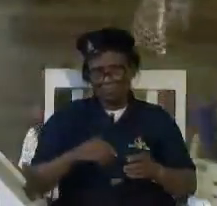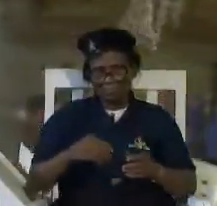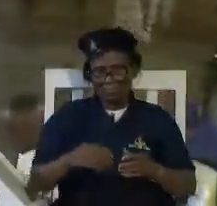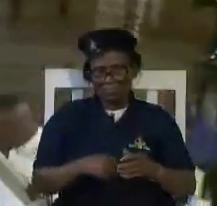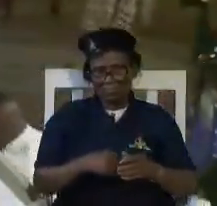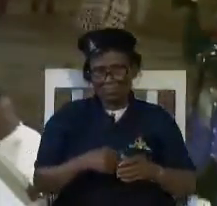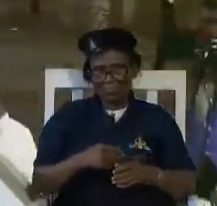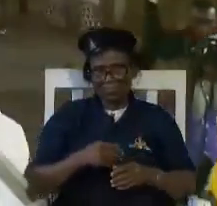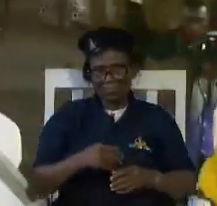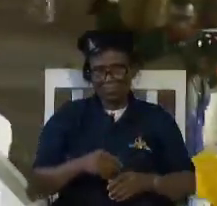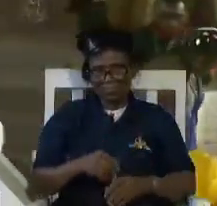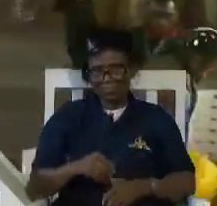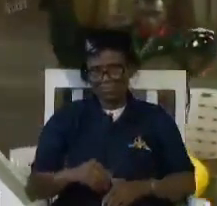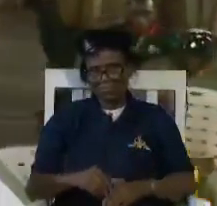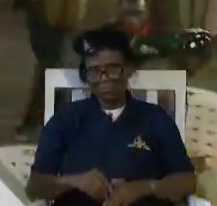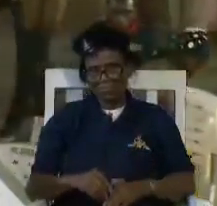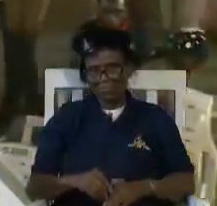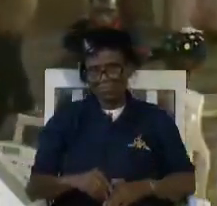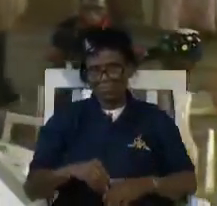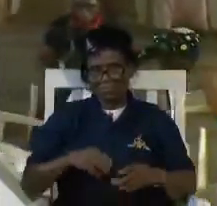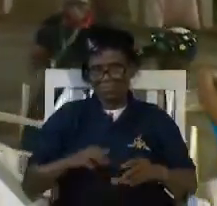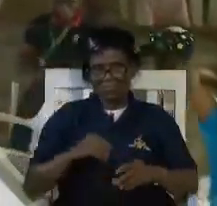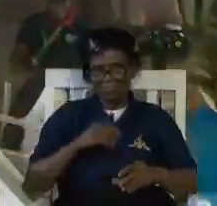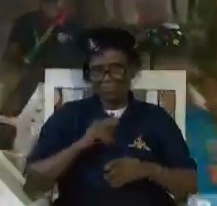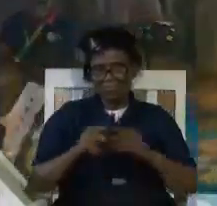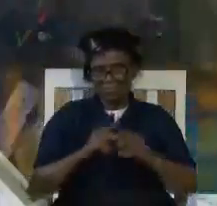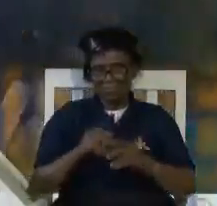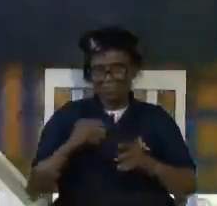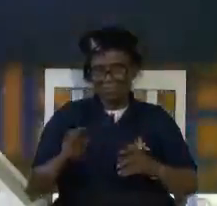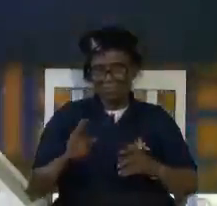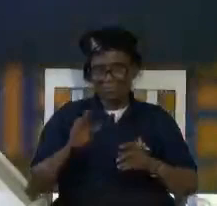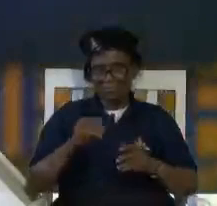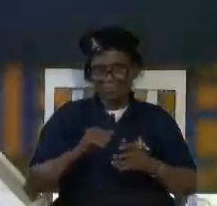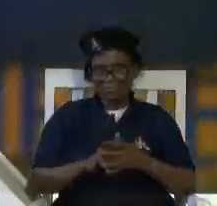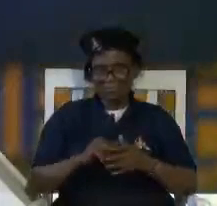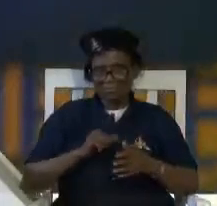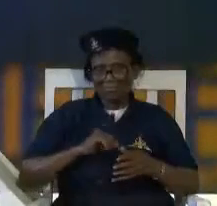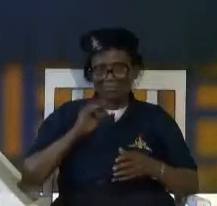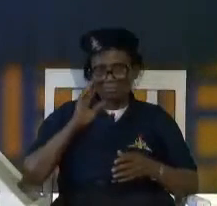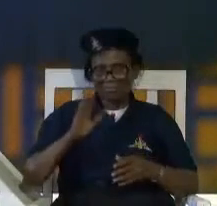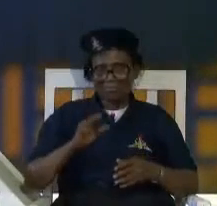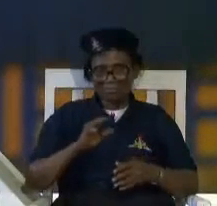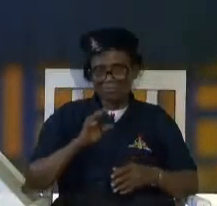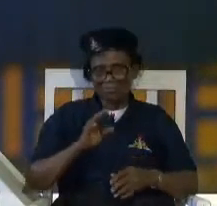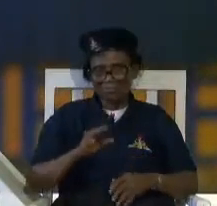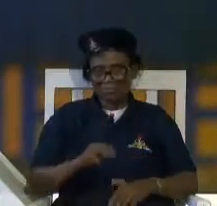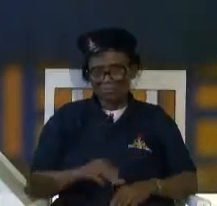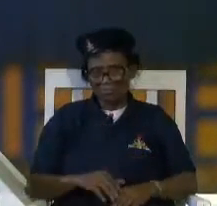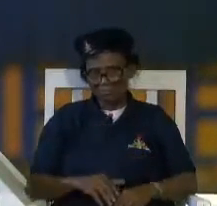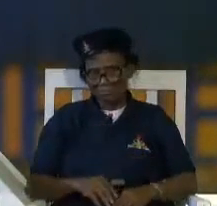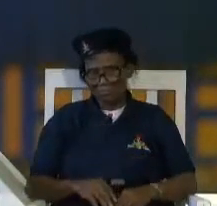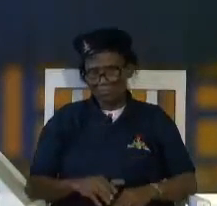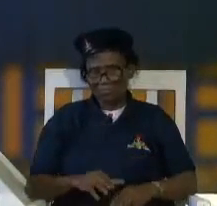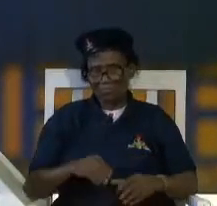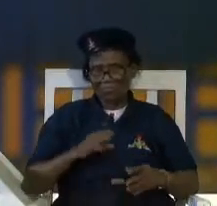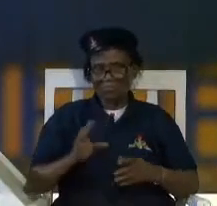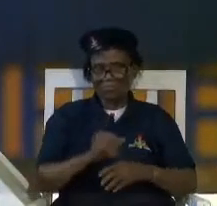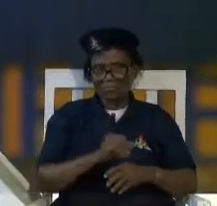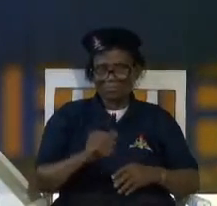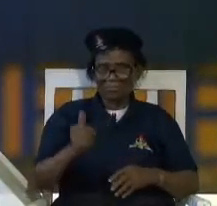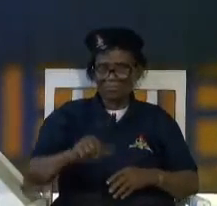The kind of salvation, Lord God Almighty, that I will never again do